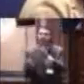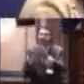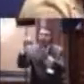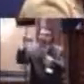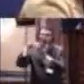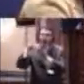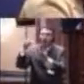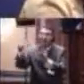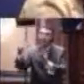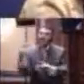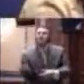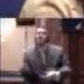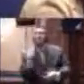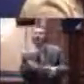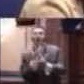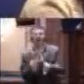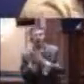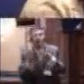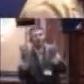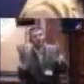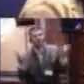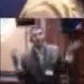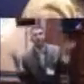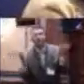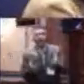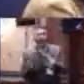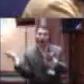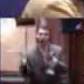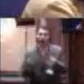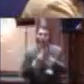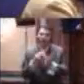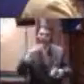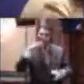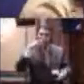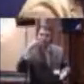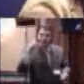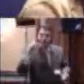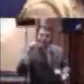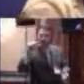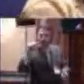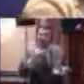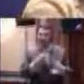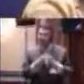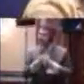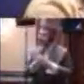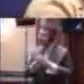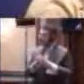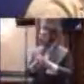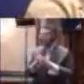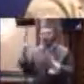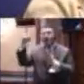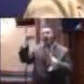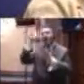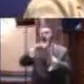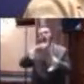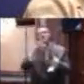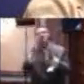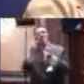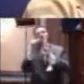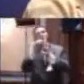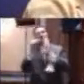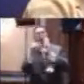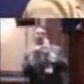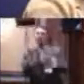that process, just reflect on one or two other issues, if you don't mind. And the one point that I should make,